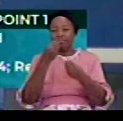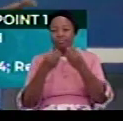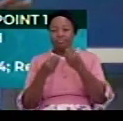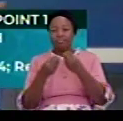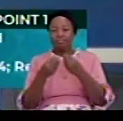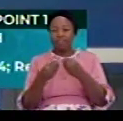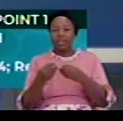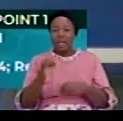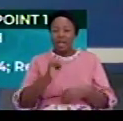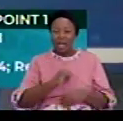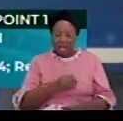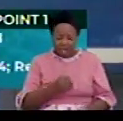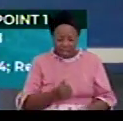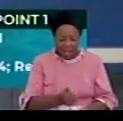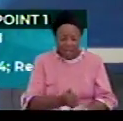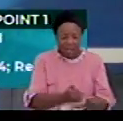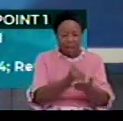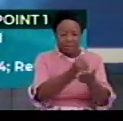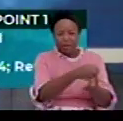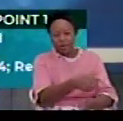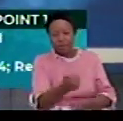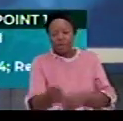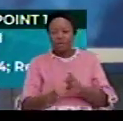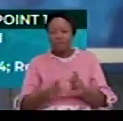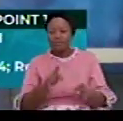I help other people.